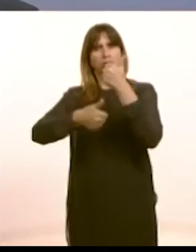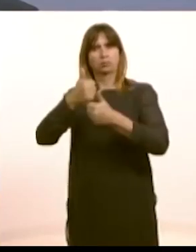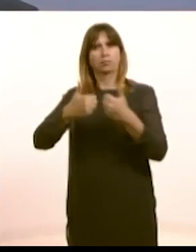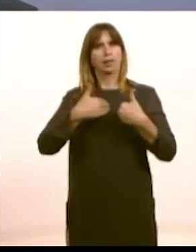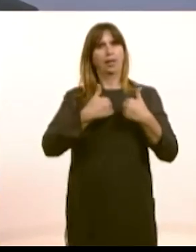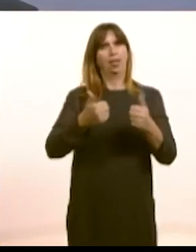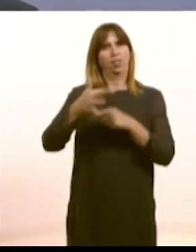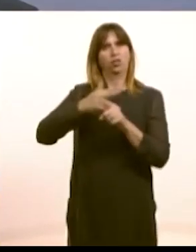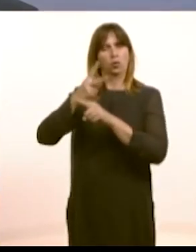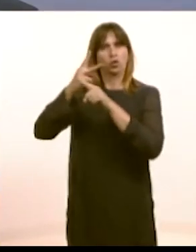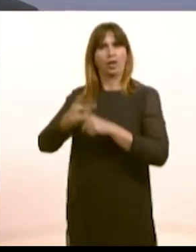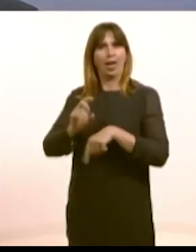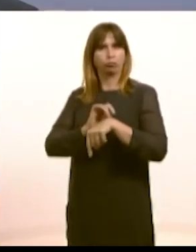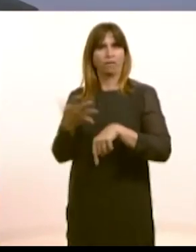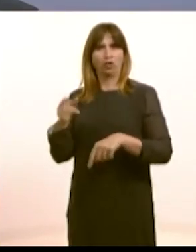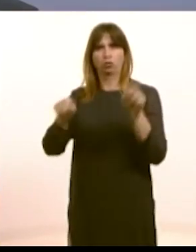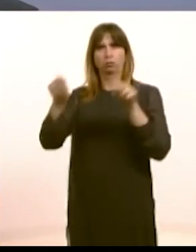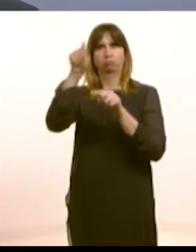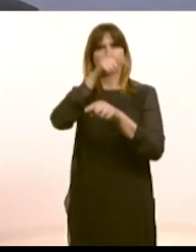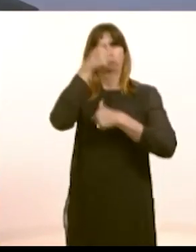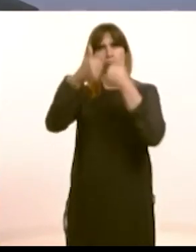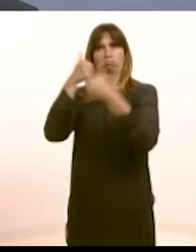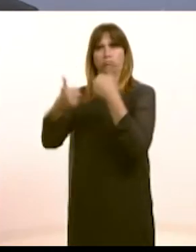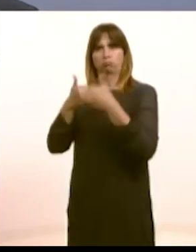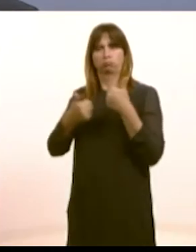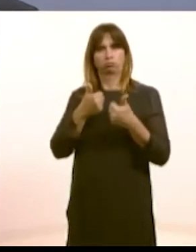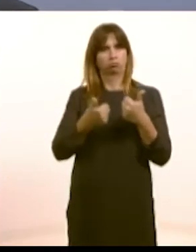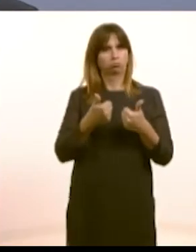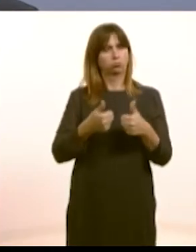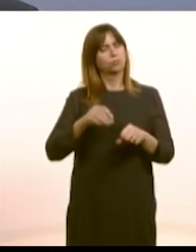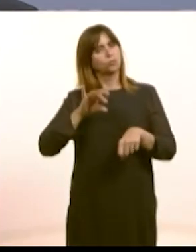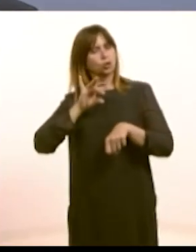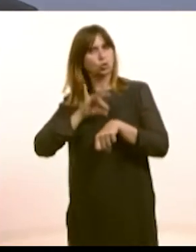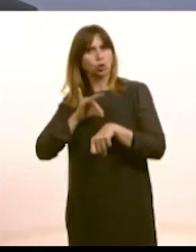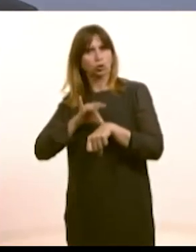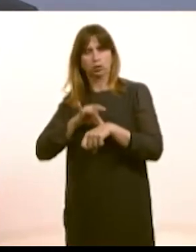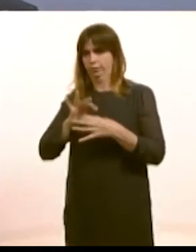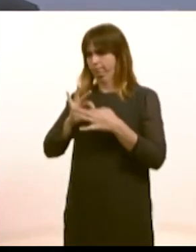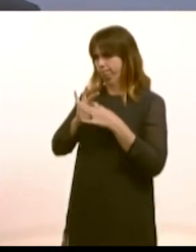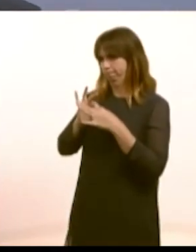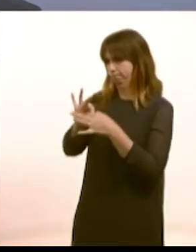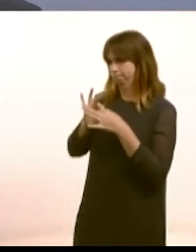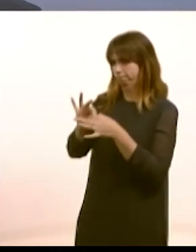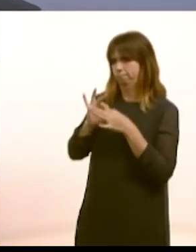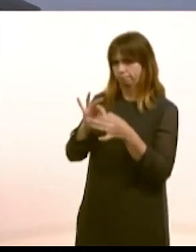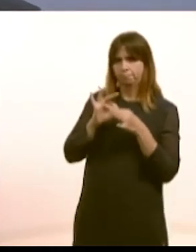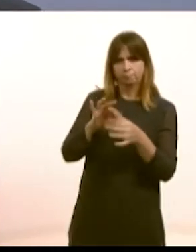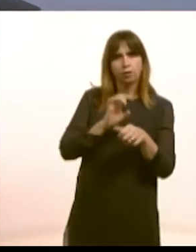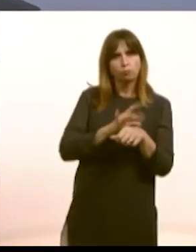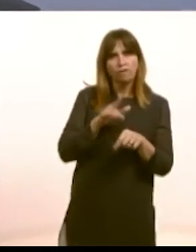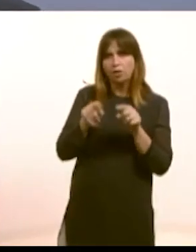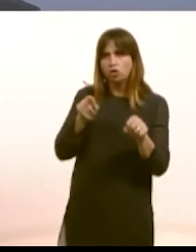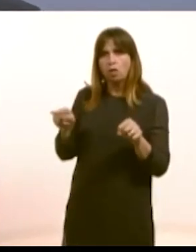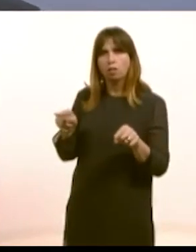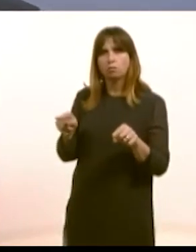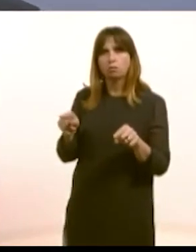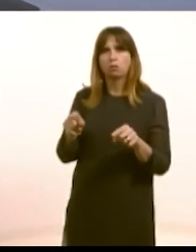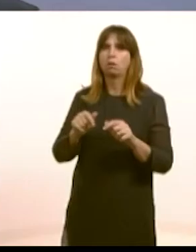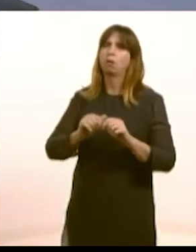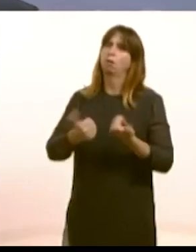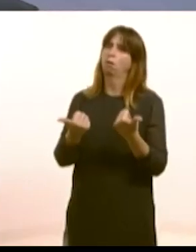The multidisciplinary approach provided to patients by doctors working closely with such professionals has proven to be very